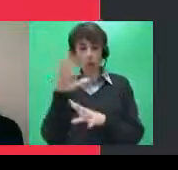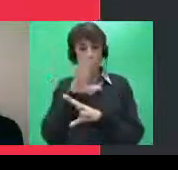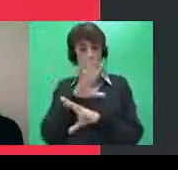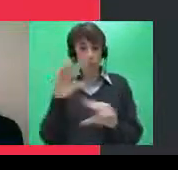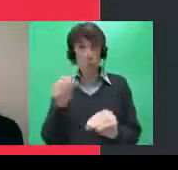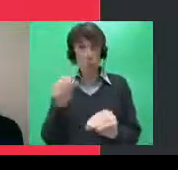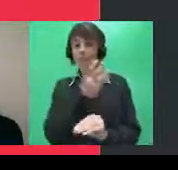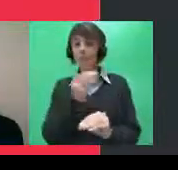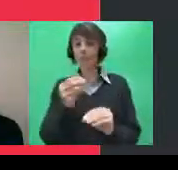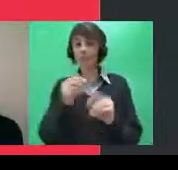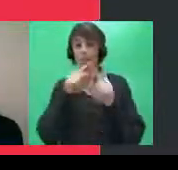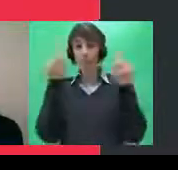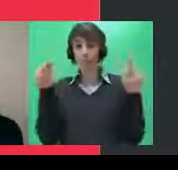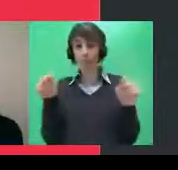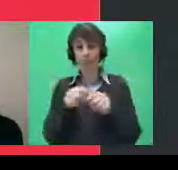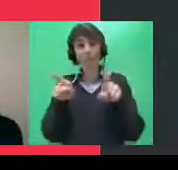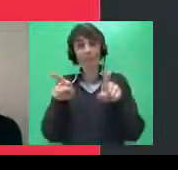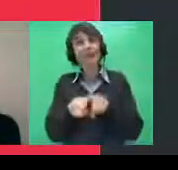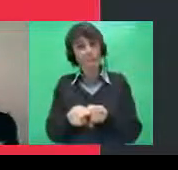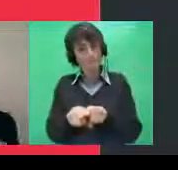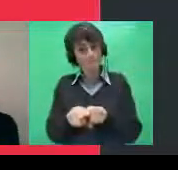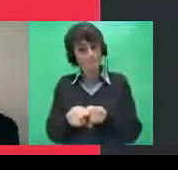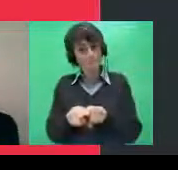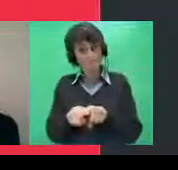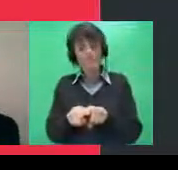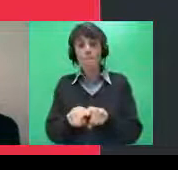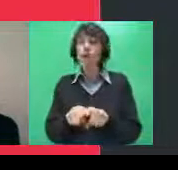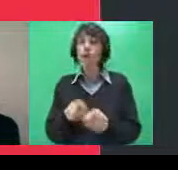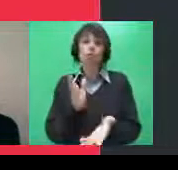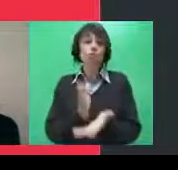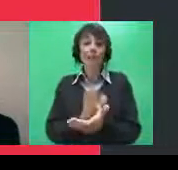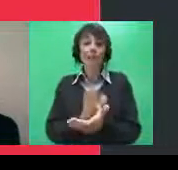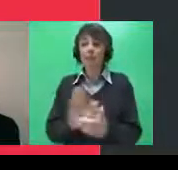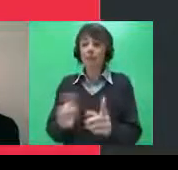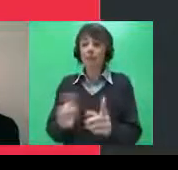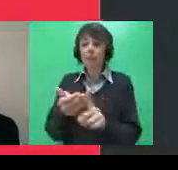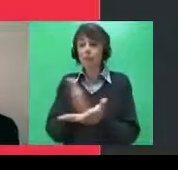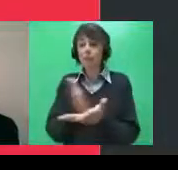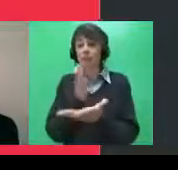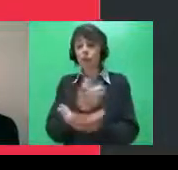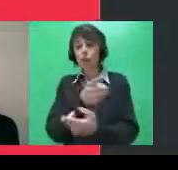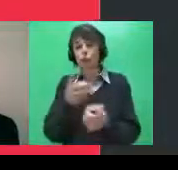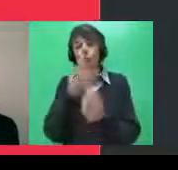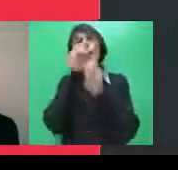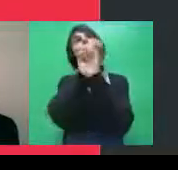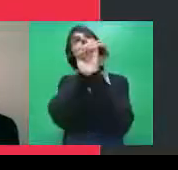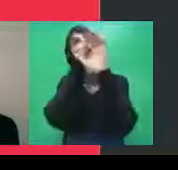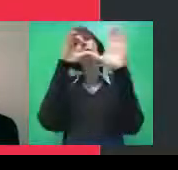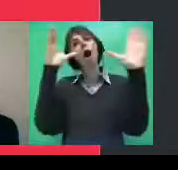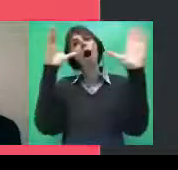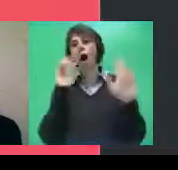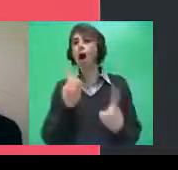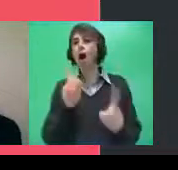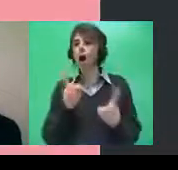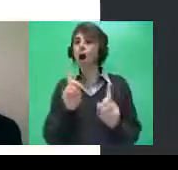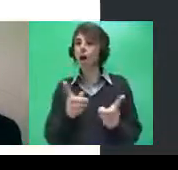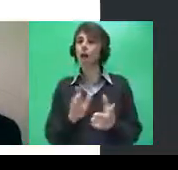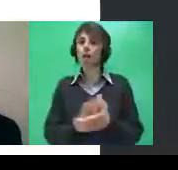so pertinent. But the purpose of today is to really build on that and give you a bit more detail around some of these areas. So if we could, next slide,